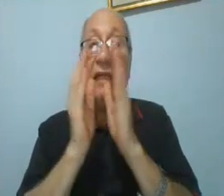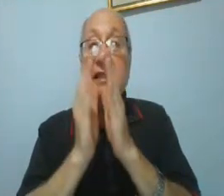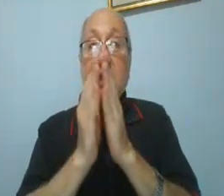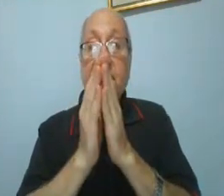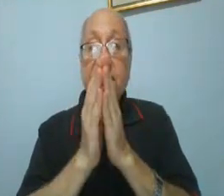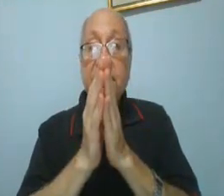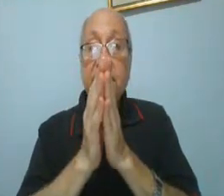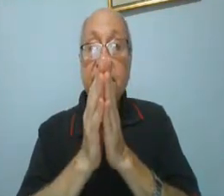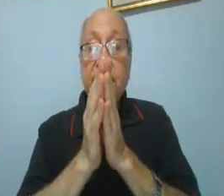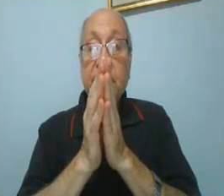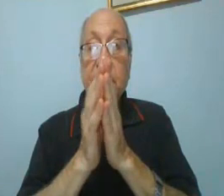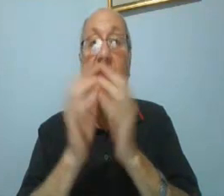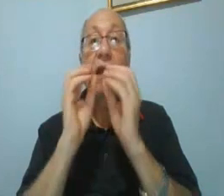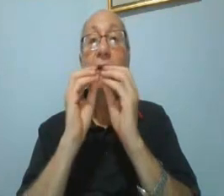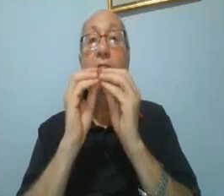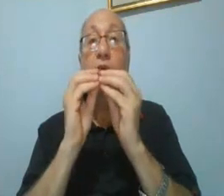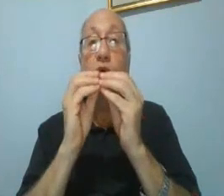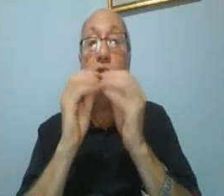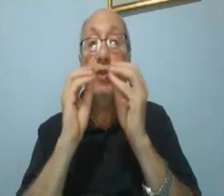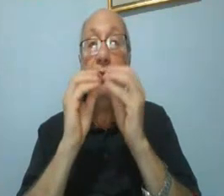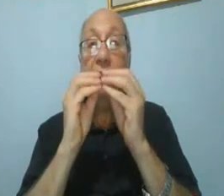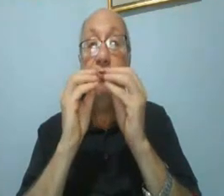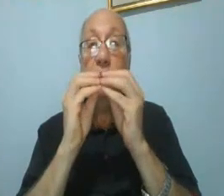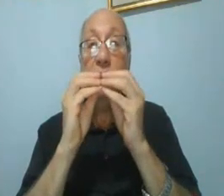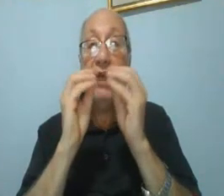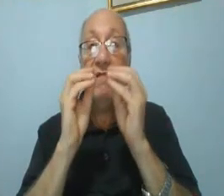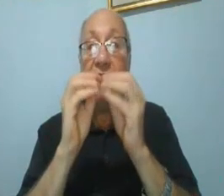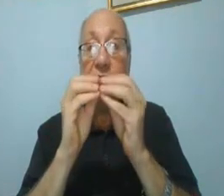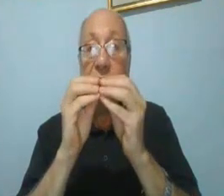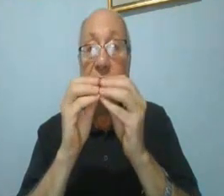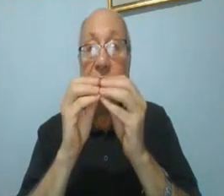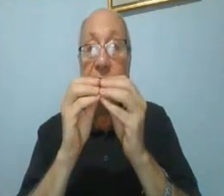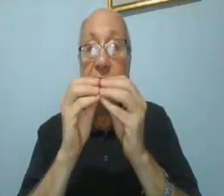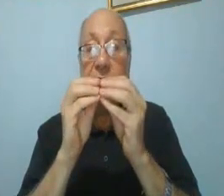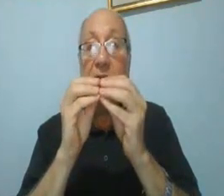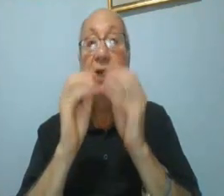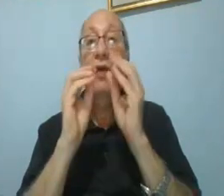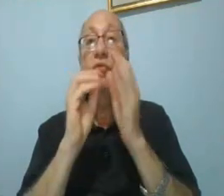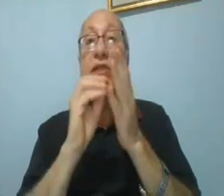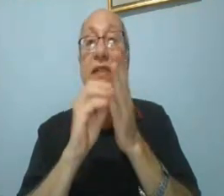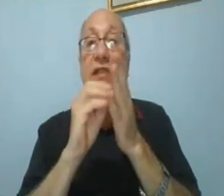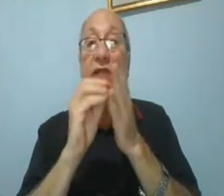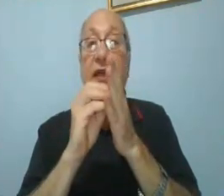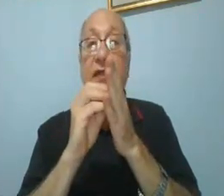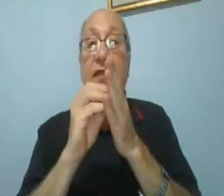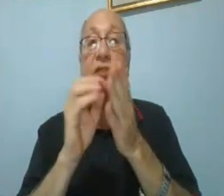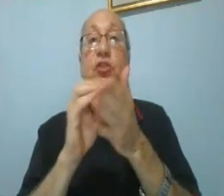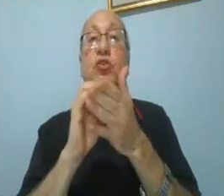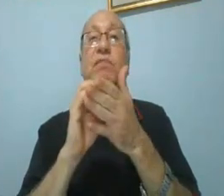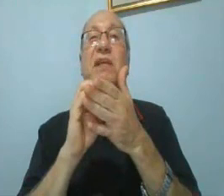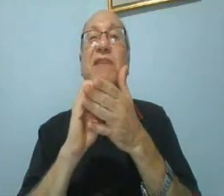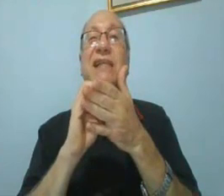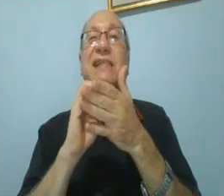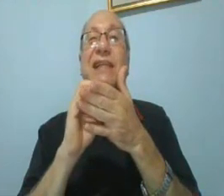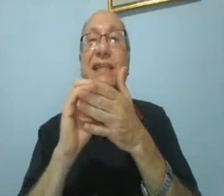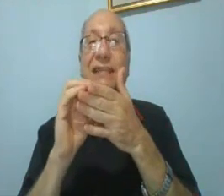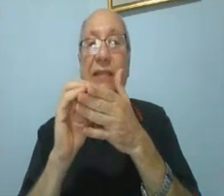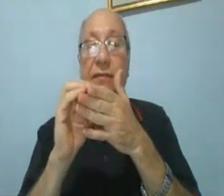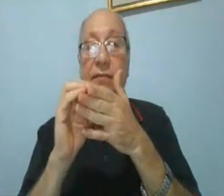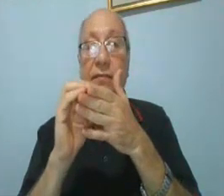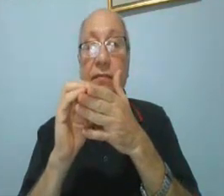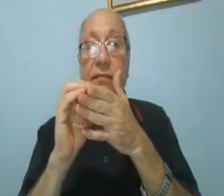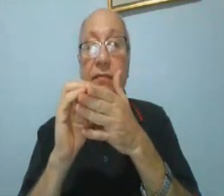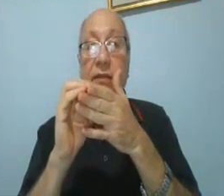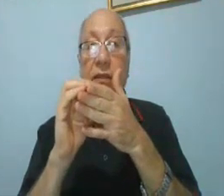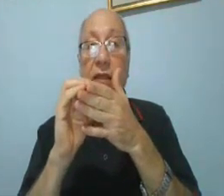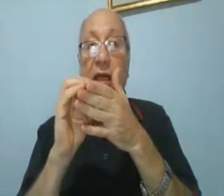The medical staff prone to blood-borne infection with these viruses should be vaccinated